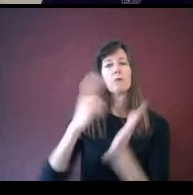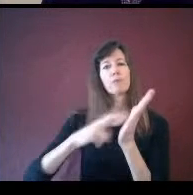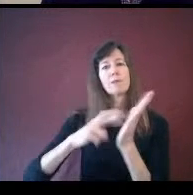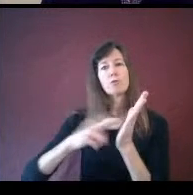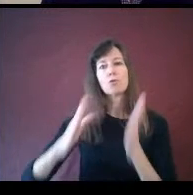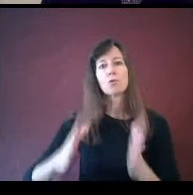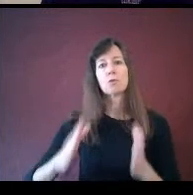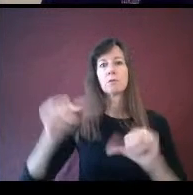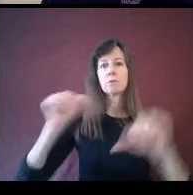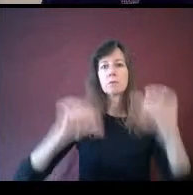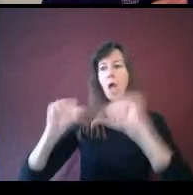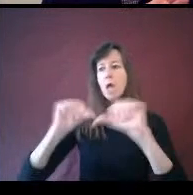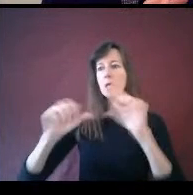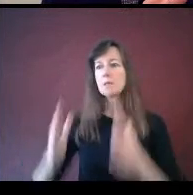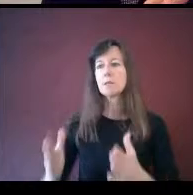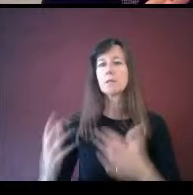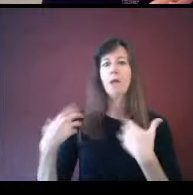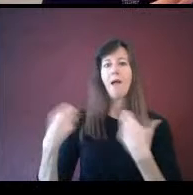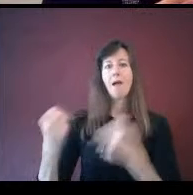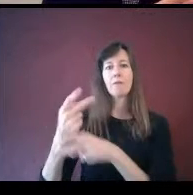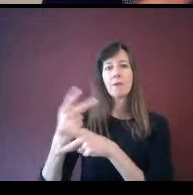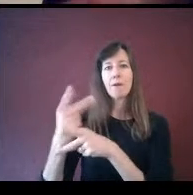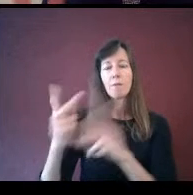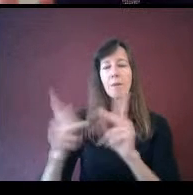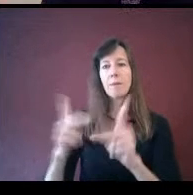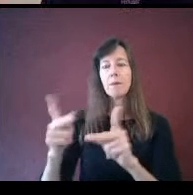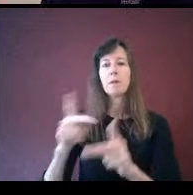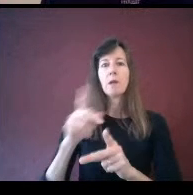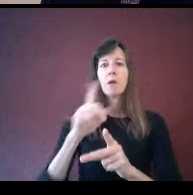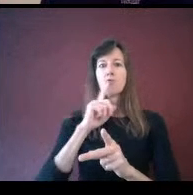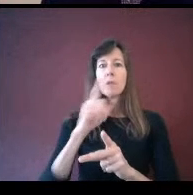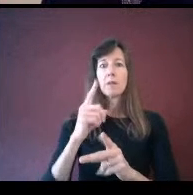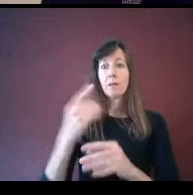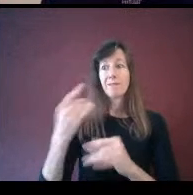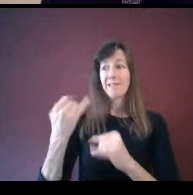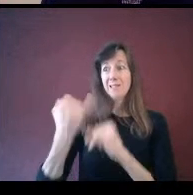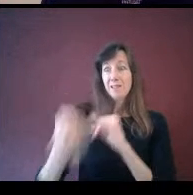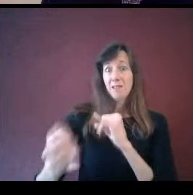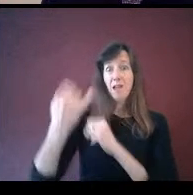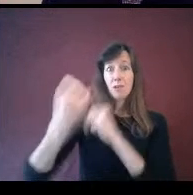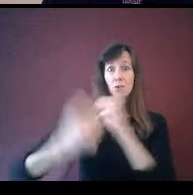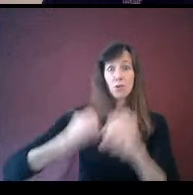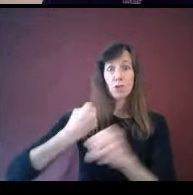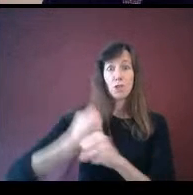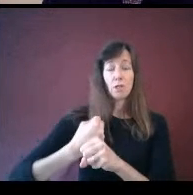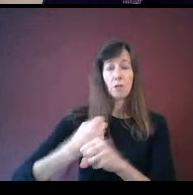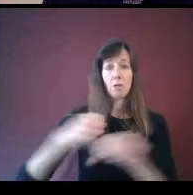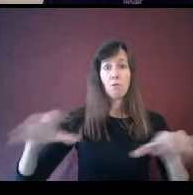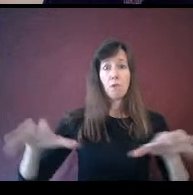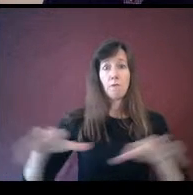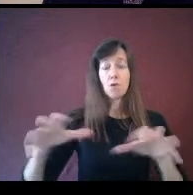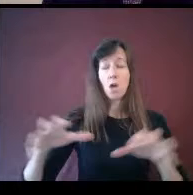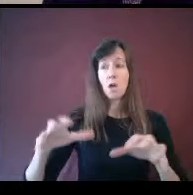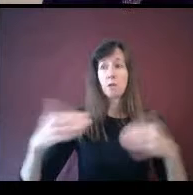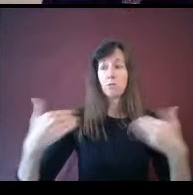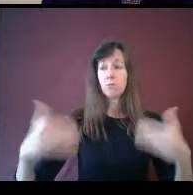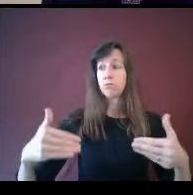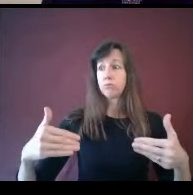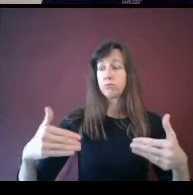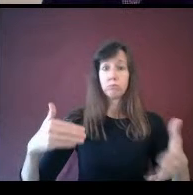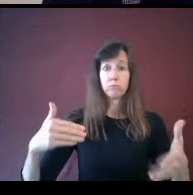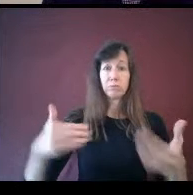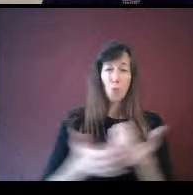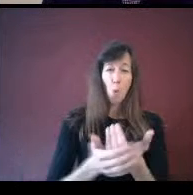last year have done something almost miraculous in less than a